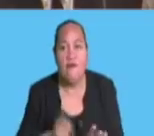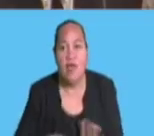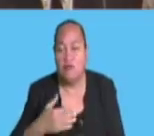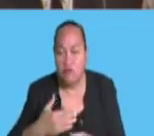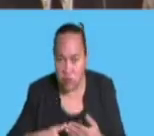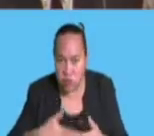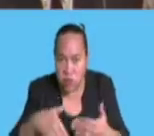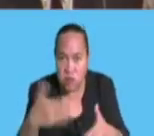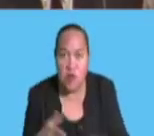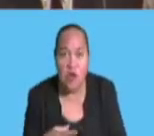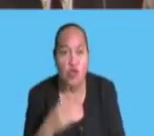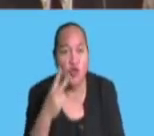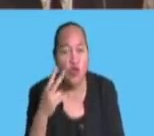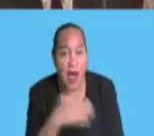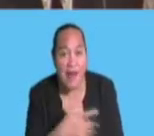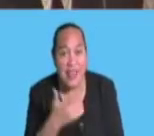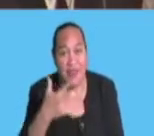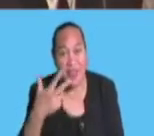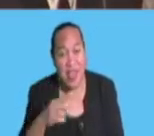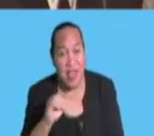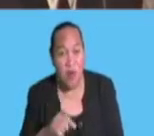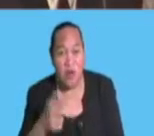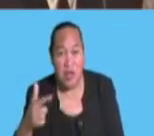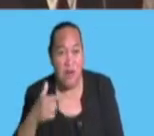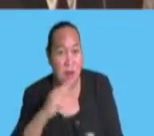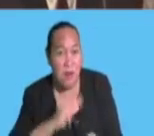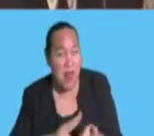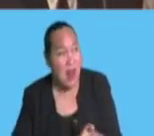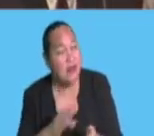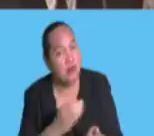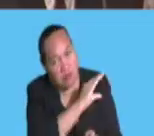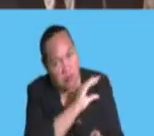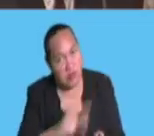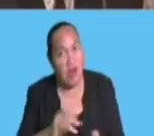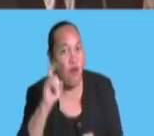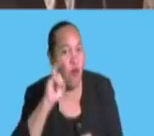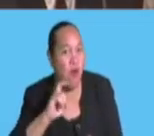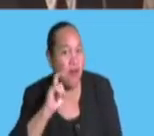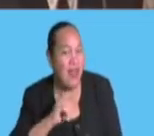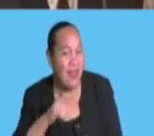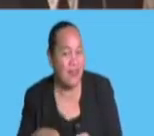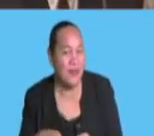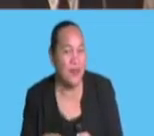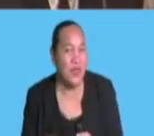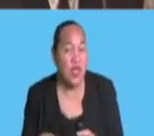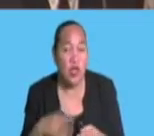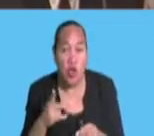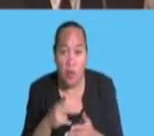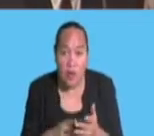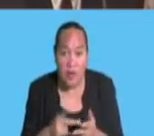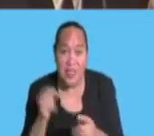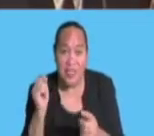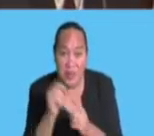further $258.7 million has been allocated to the Water Authority of Fiji. The specific water insurance projects that are part of